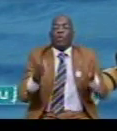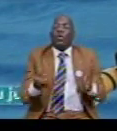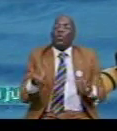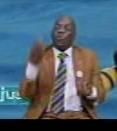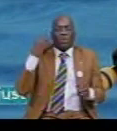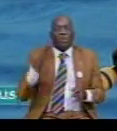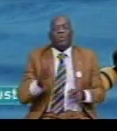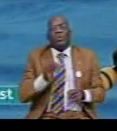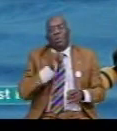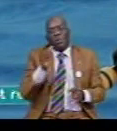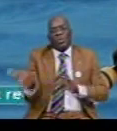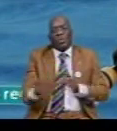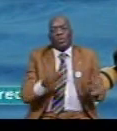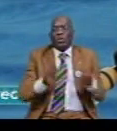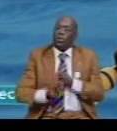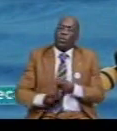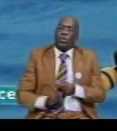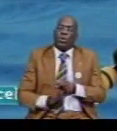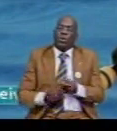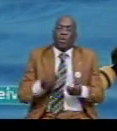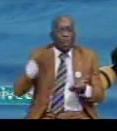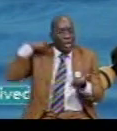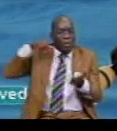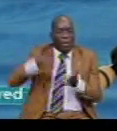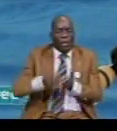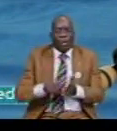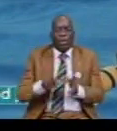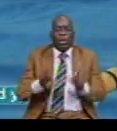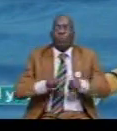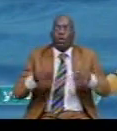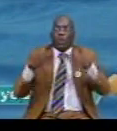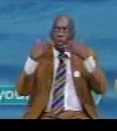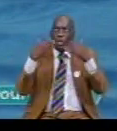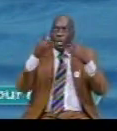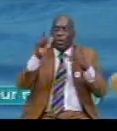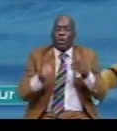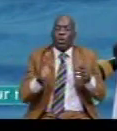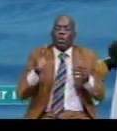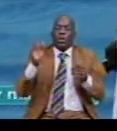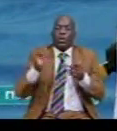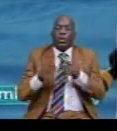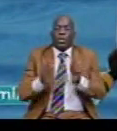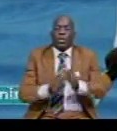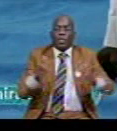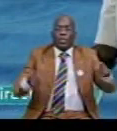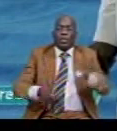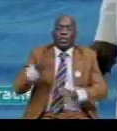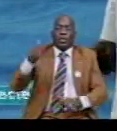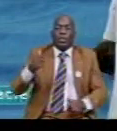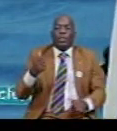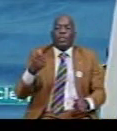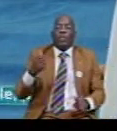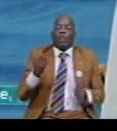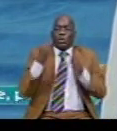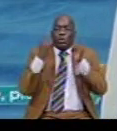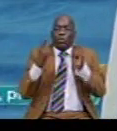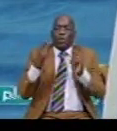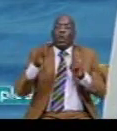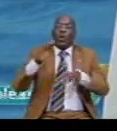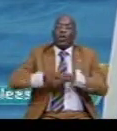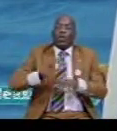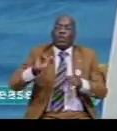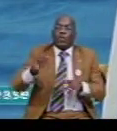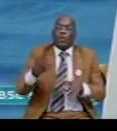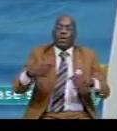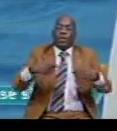eventually applied. I thank the Lord, to my greatest surprise, on the first day of October GCK last year, I got